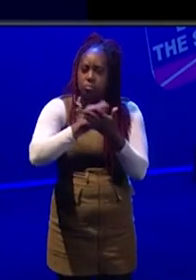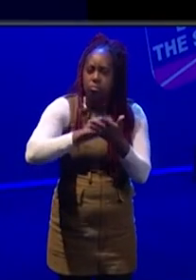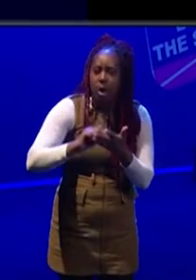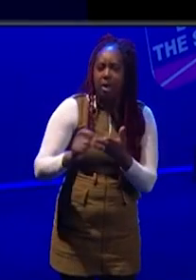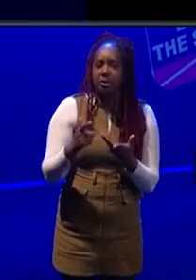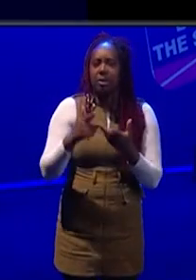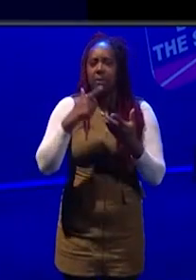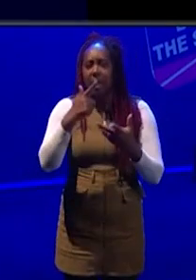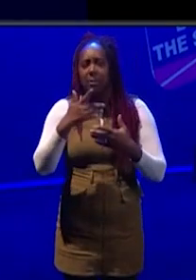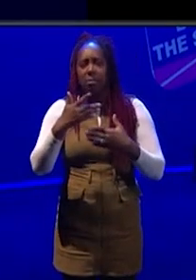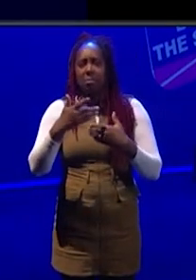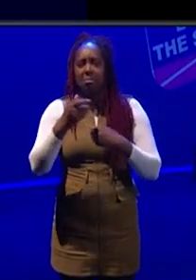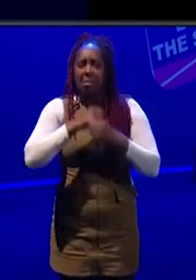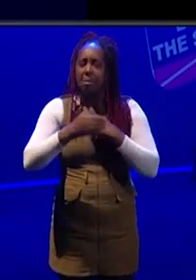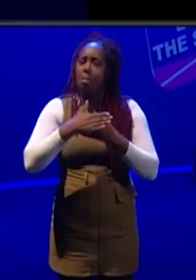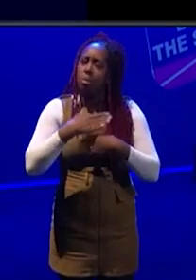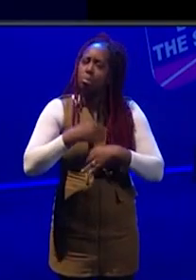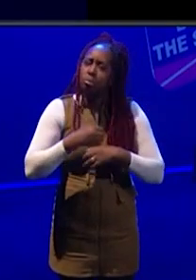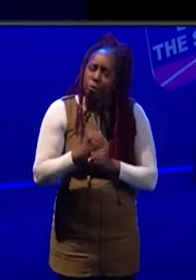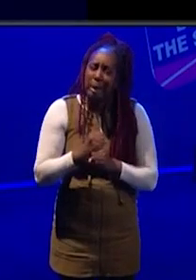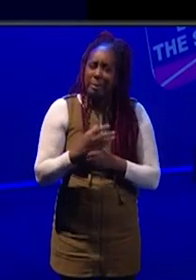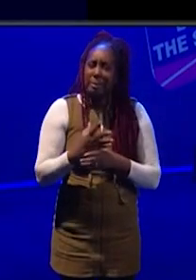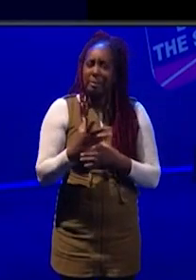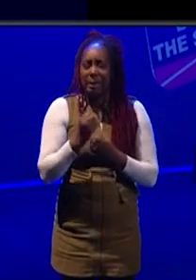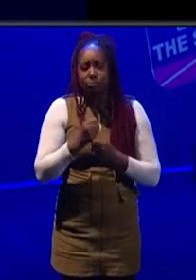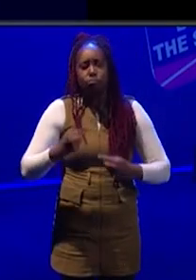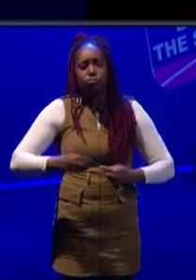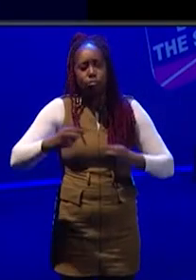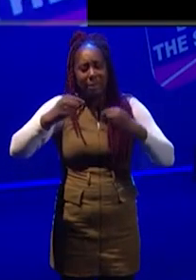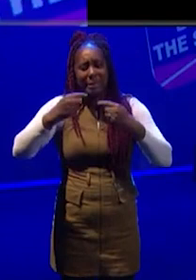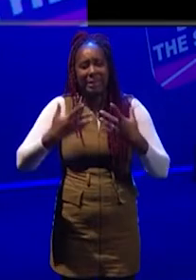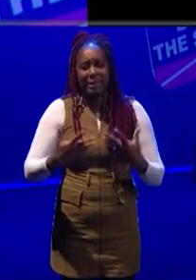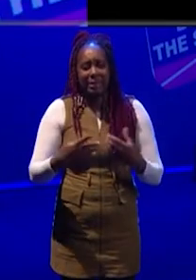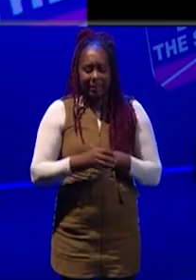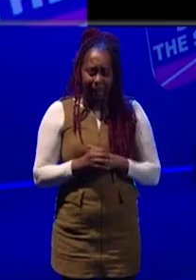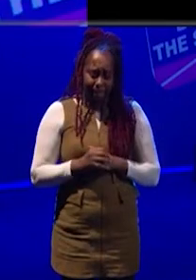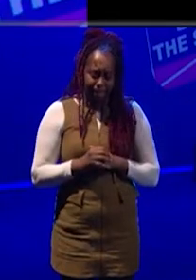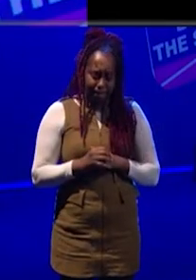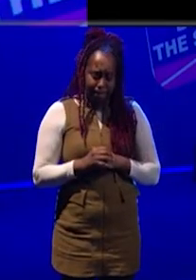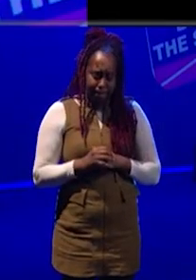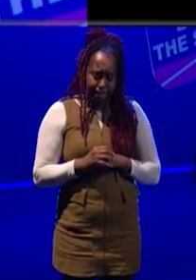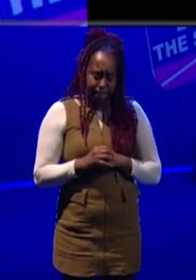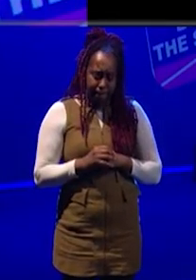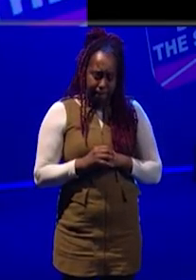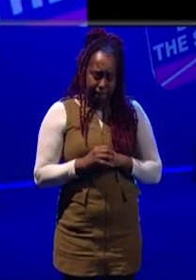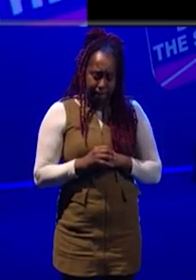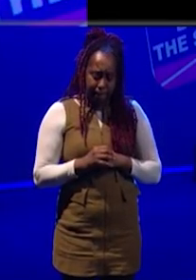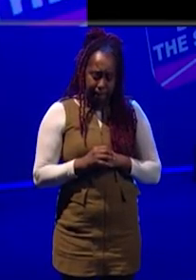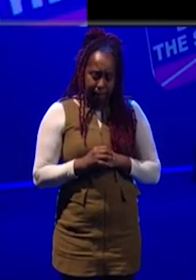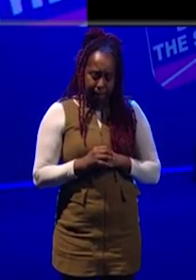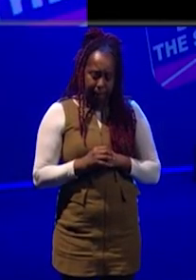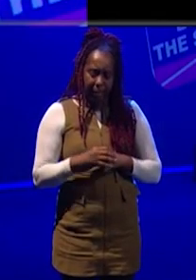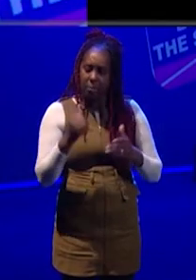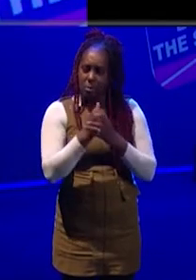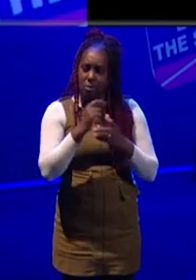like stressed more. But those are the challenges, basically. I think, yeah. Thank you, Daniel. I think that's a great